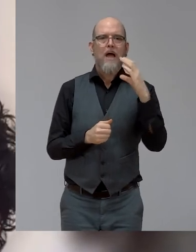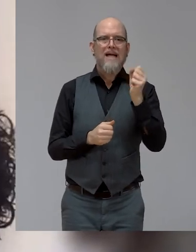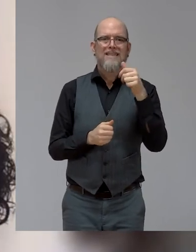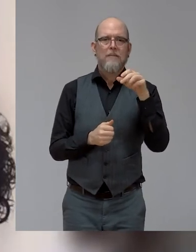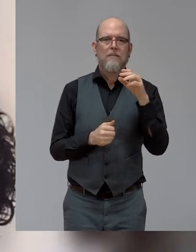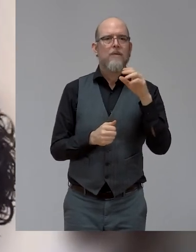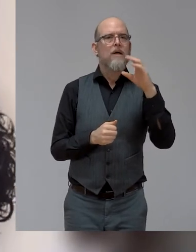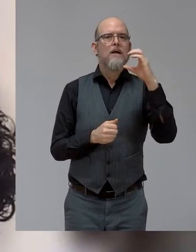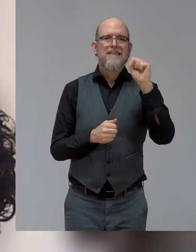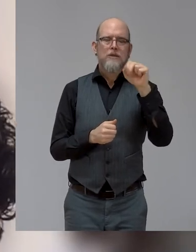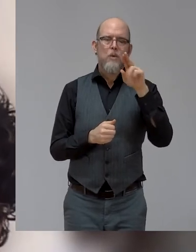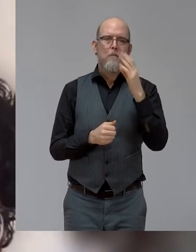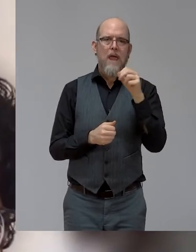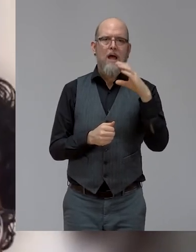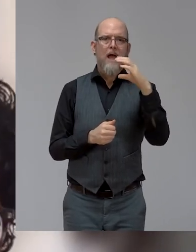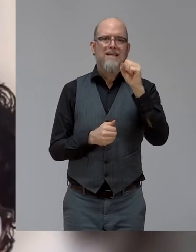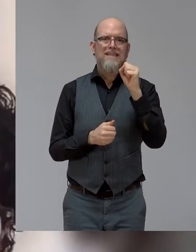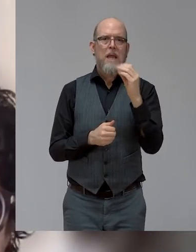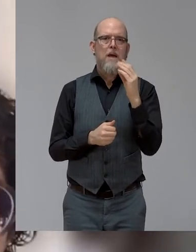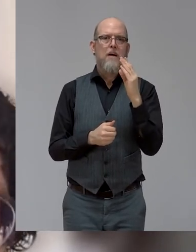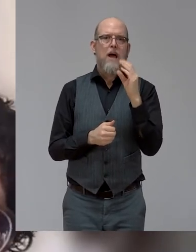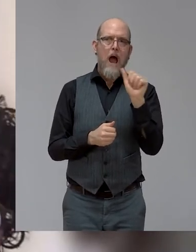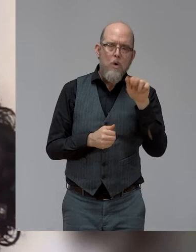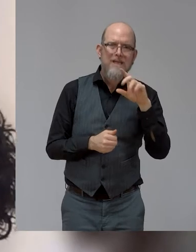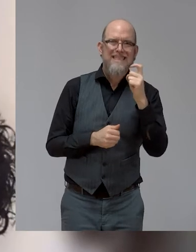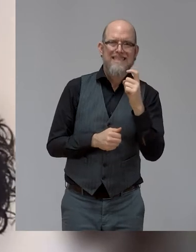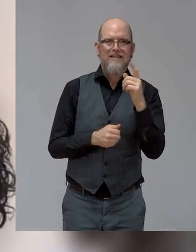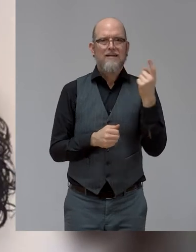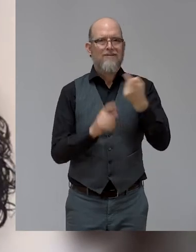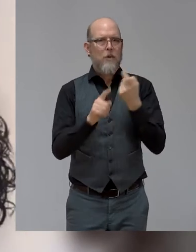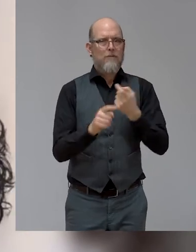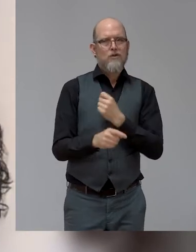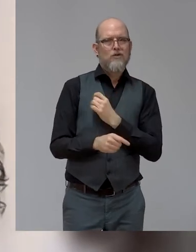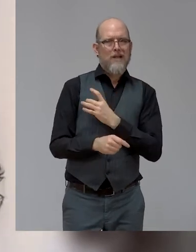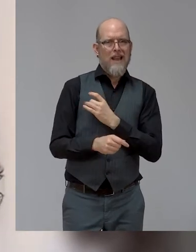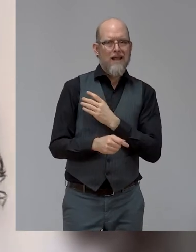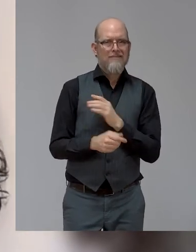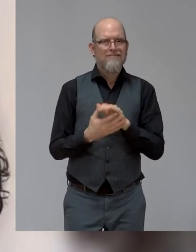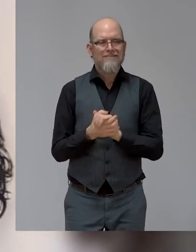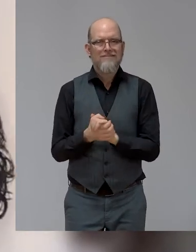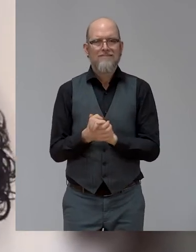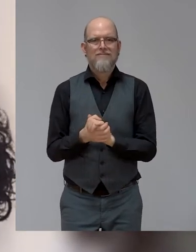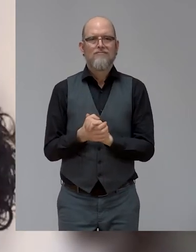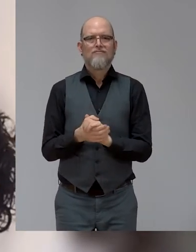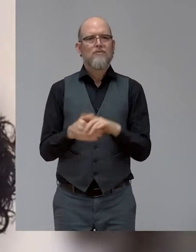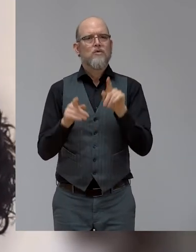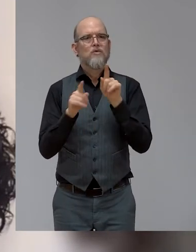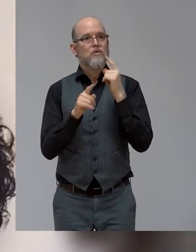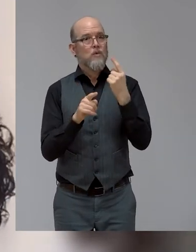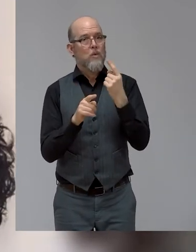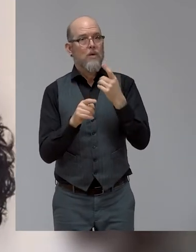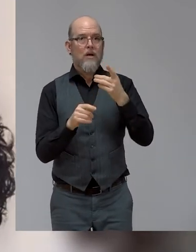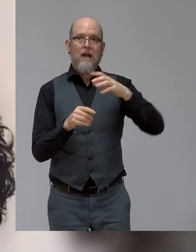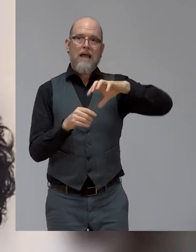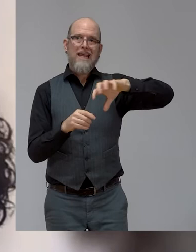Service, one of our partners at Pacto de Productividad. Before being National Director, Francisco led two regional offices at